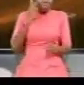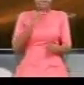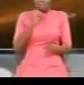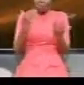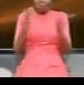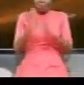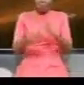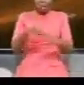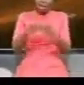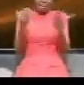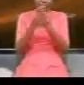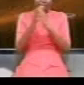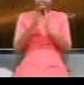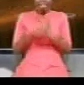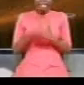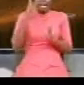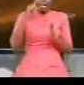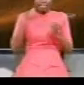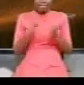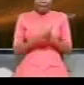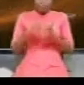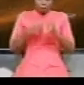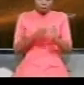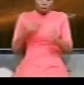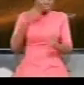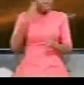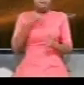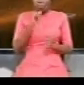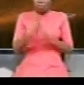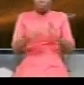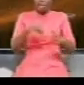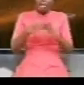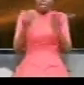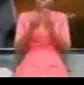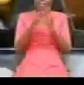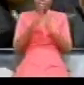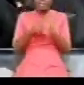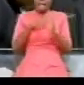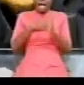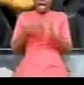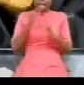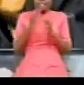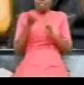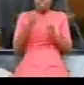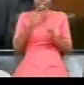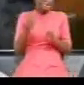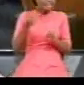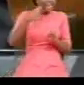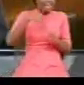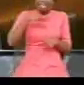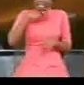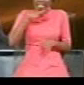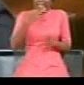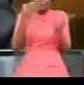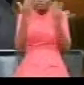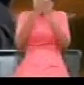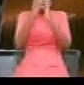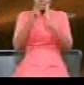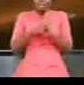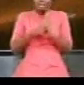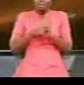in darkness. He that followeth me will not walk in darkness. And if there's any stain of darkness,